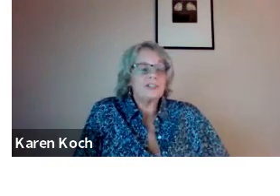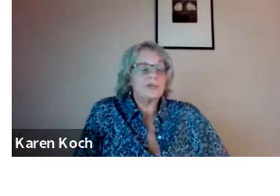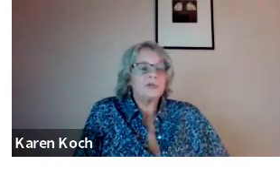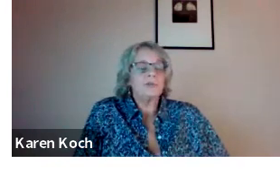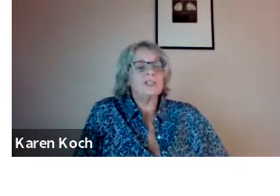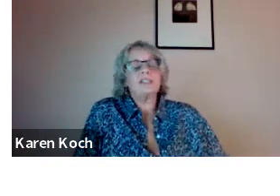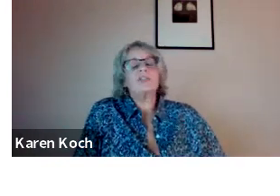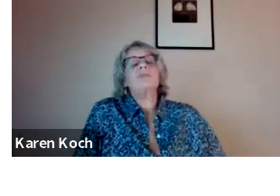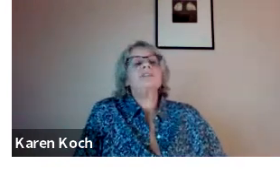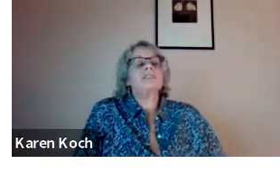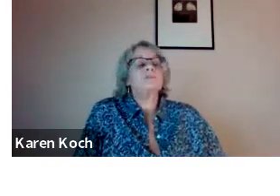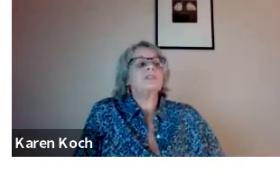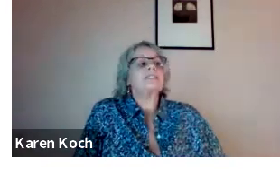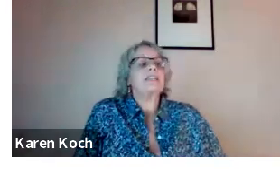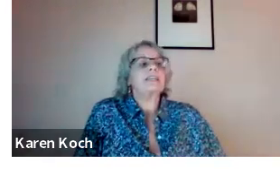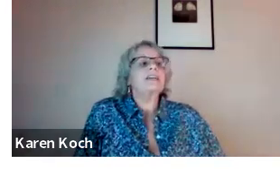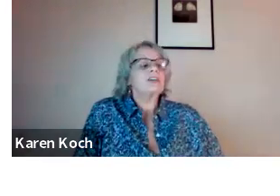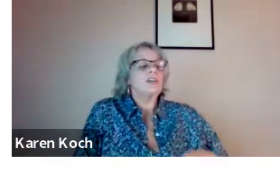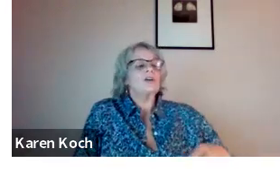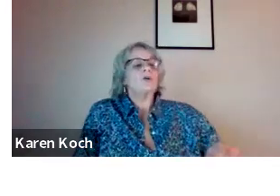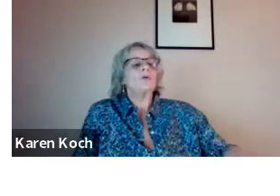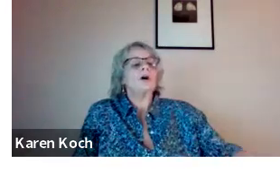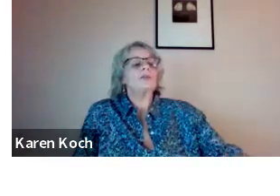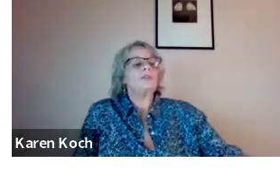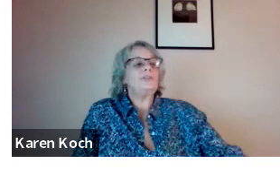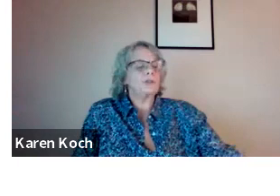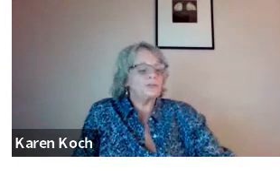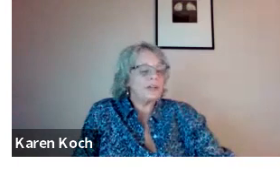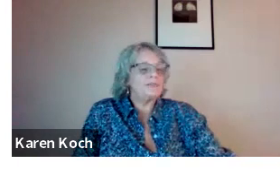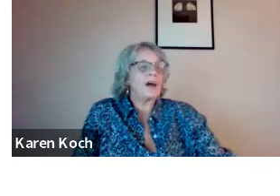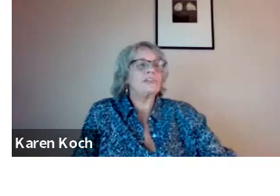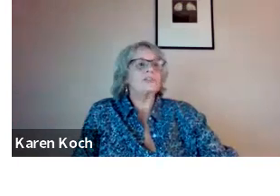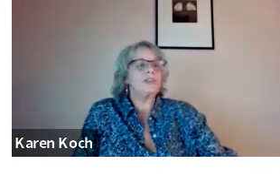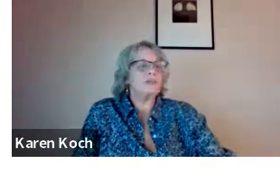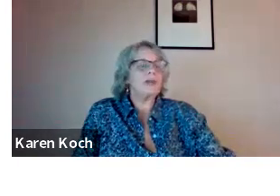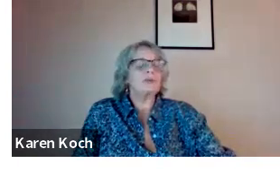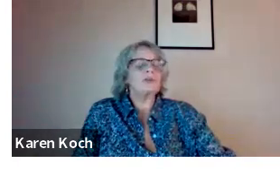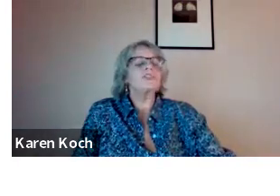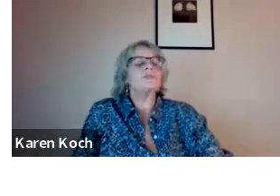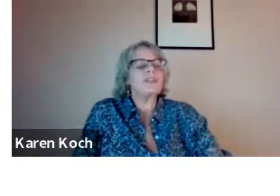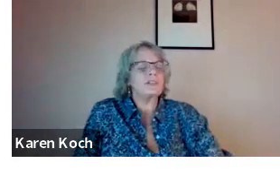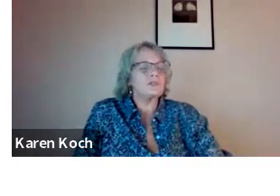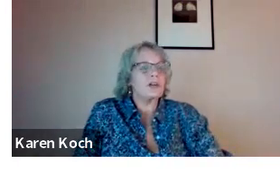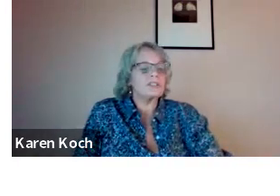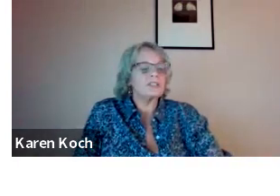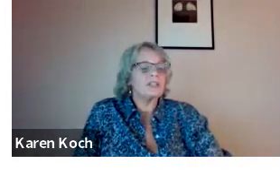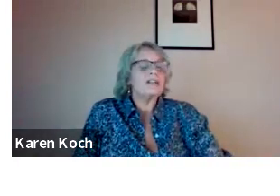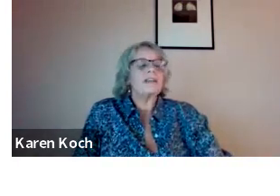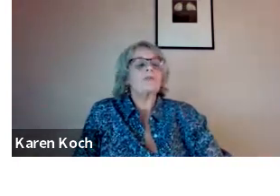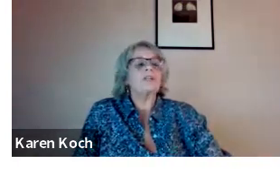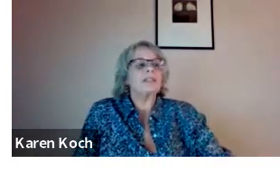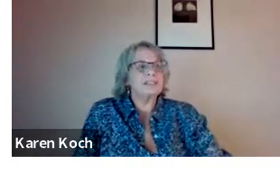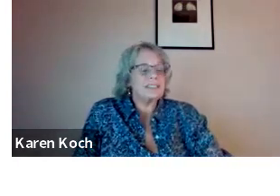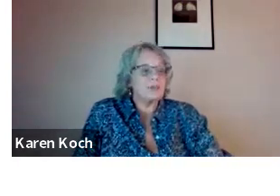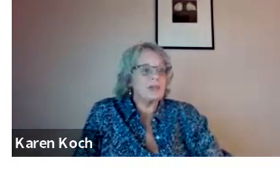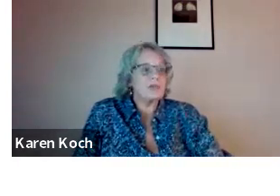the individual. It would simply be as simple as saying, you're a friend of mine, you're a family member, you're someone that I trust, that